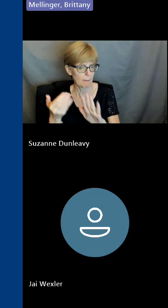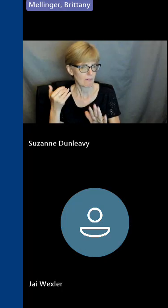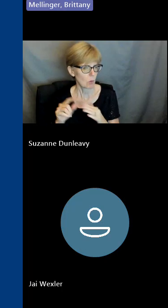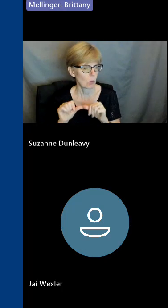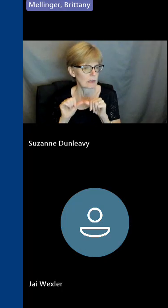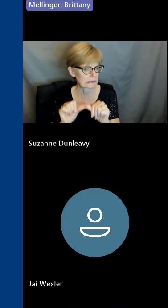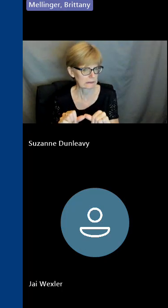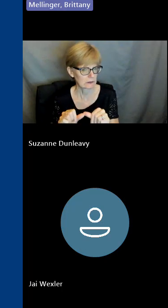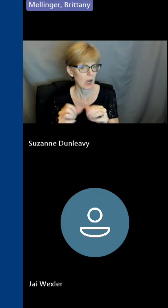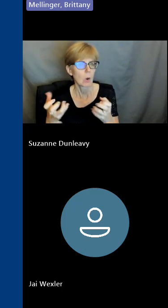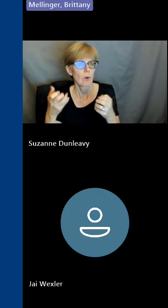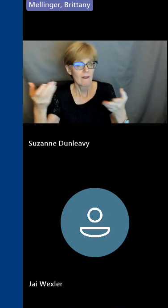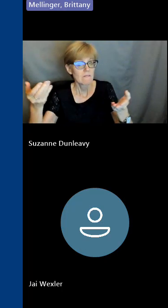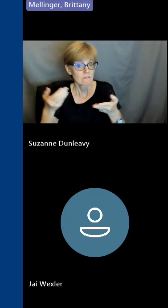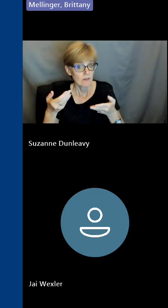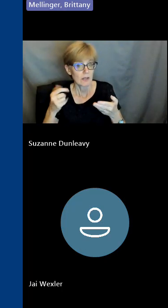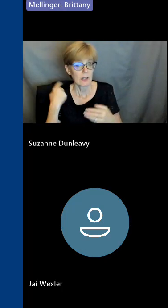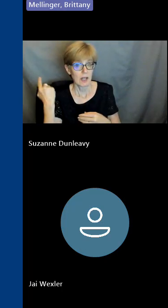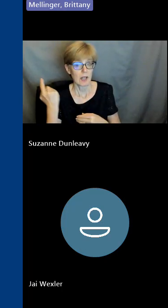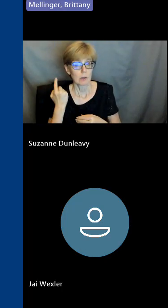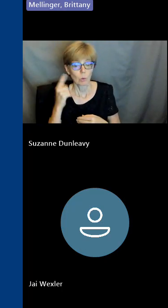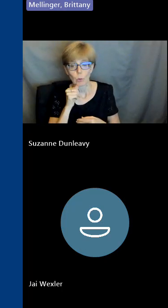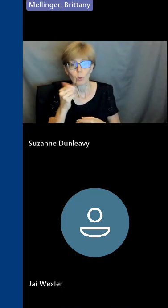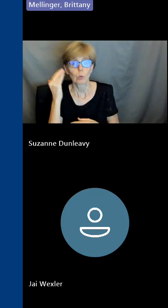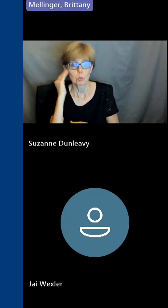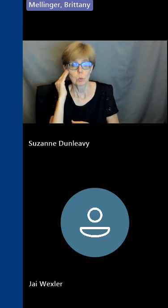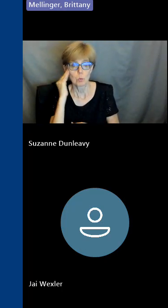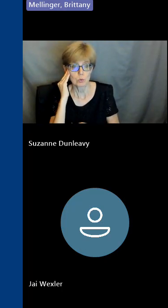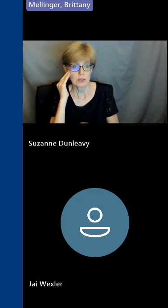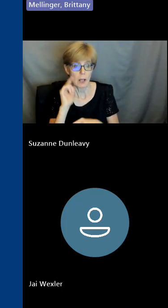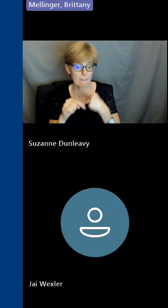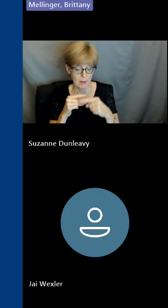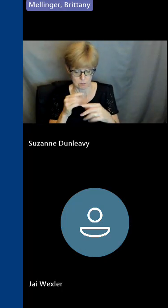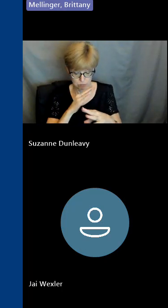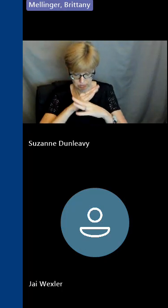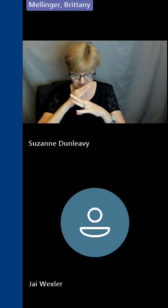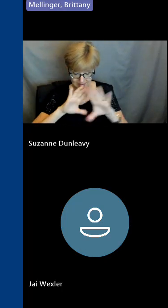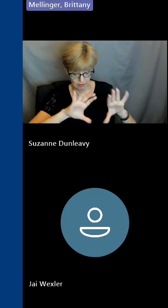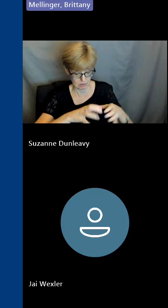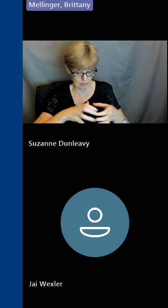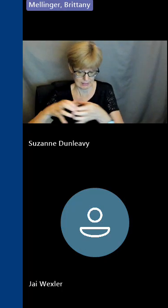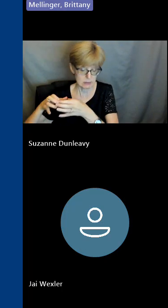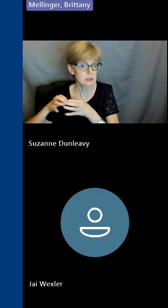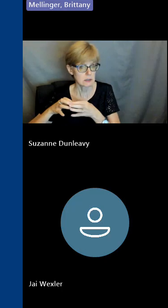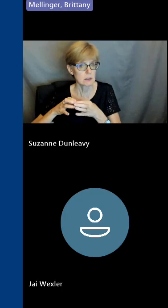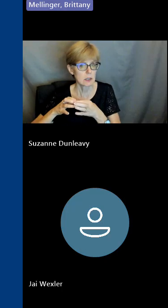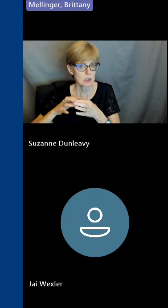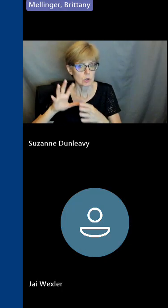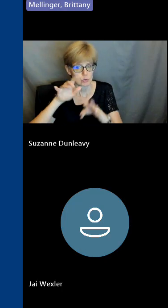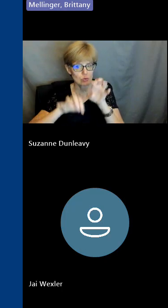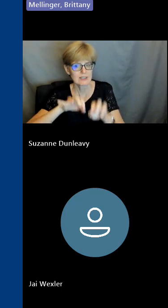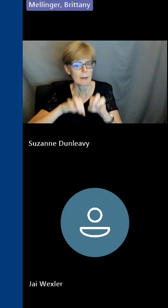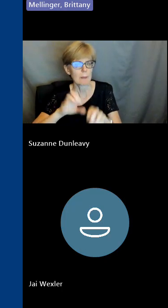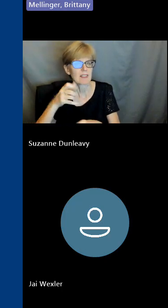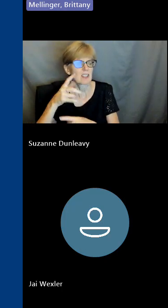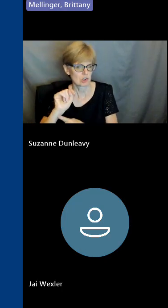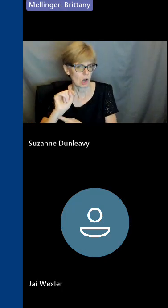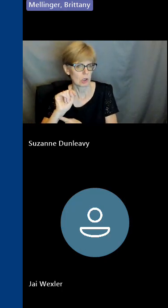invite anyone who's familiar with protected classes to put them in the chat right now. Let us